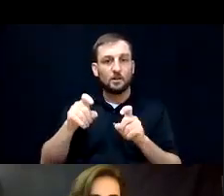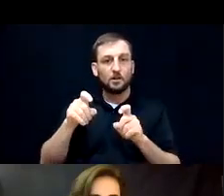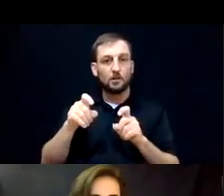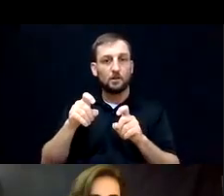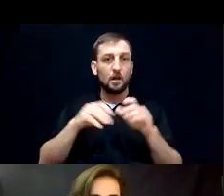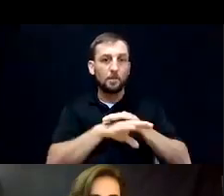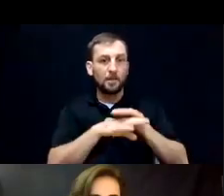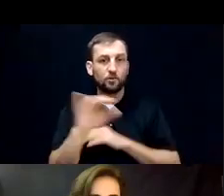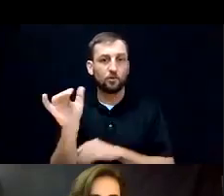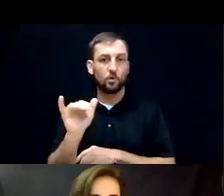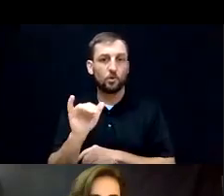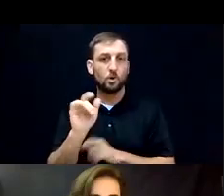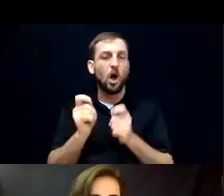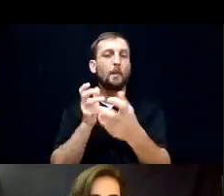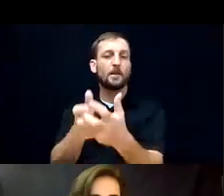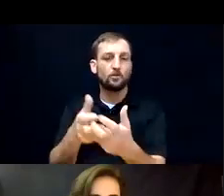Thank you.